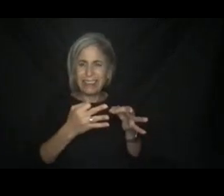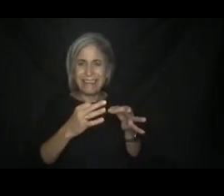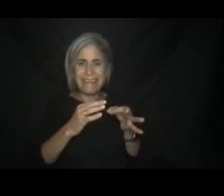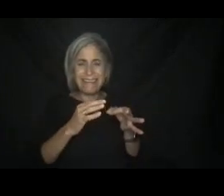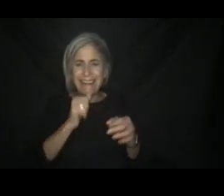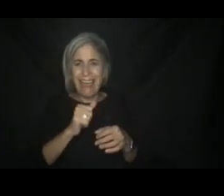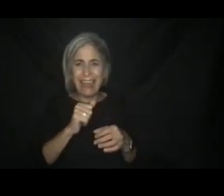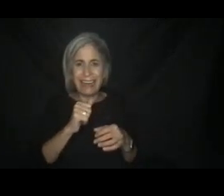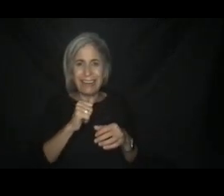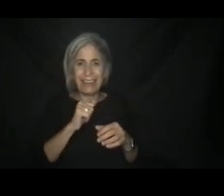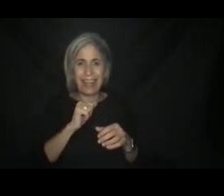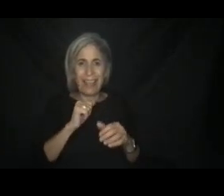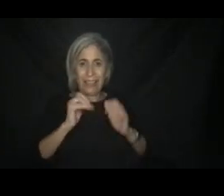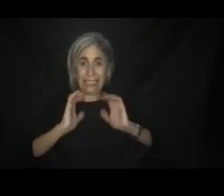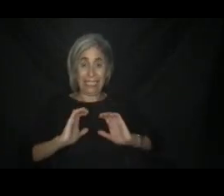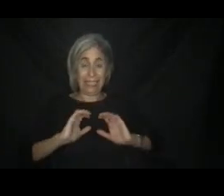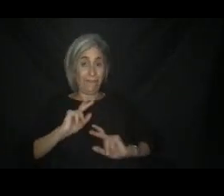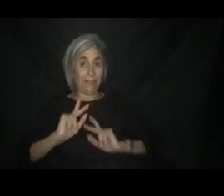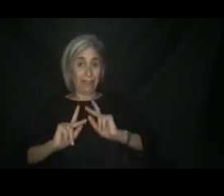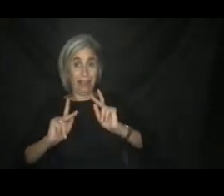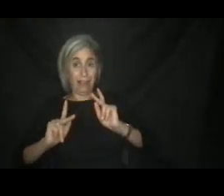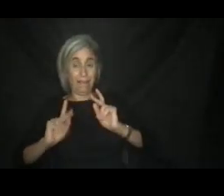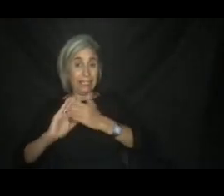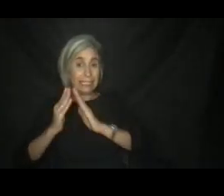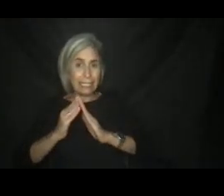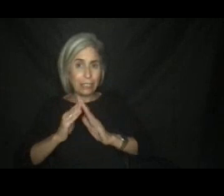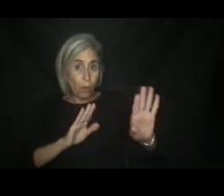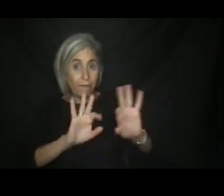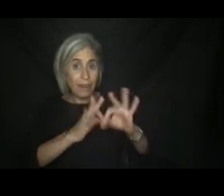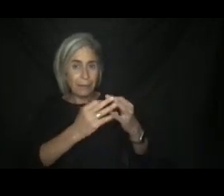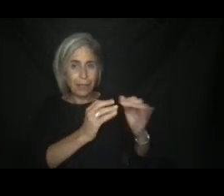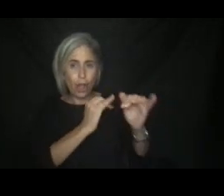the citizens of the city, but, for your family too.